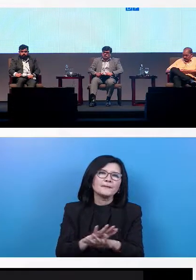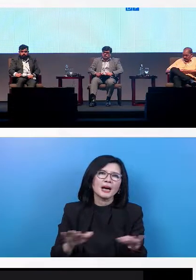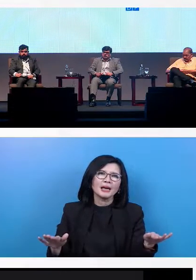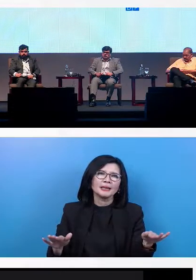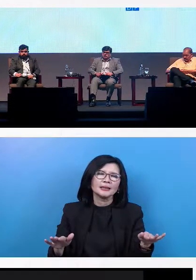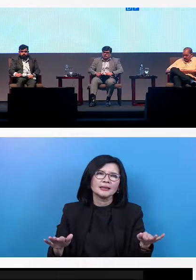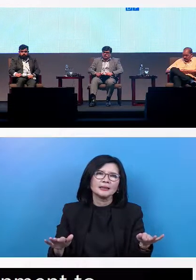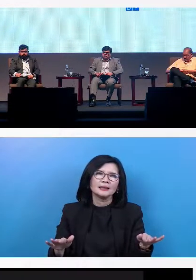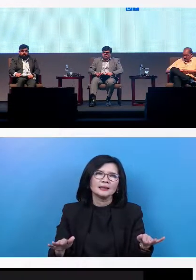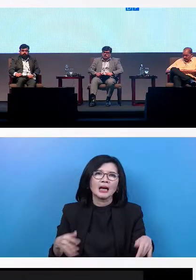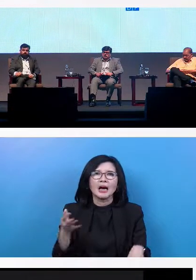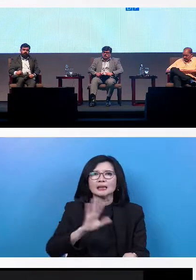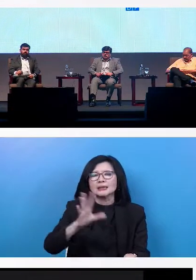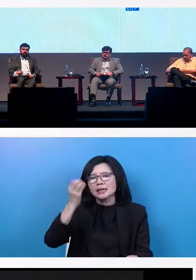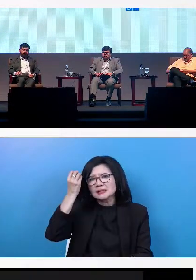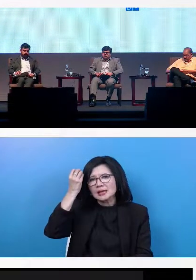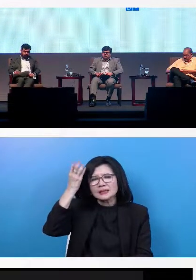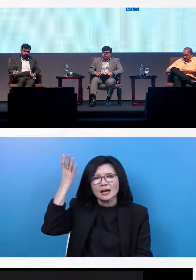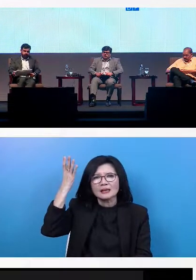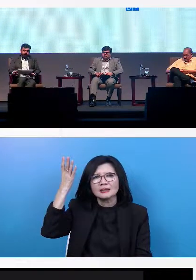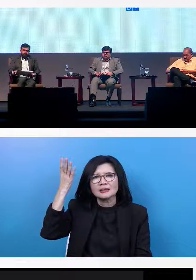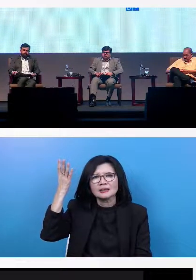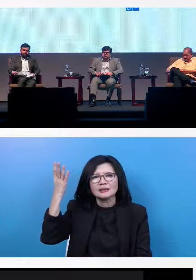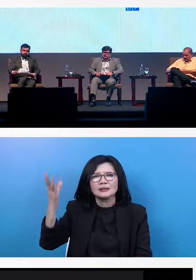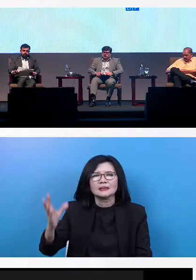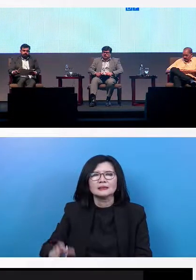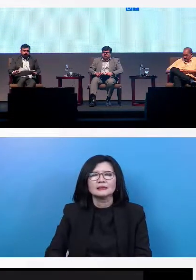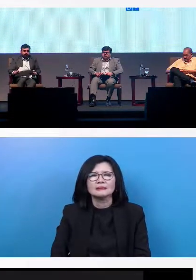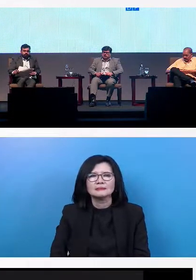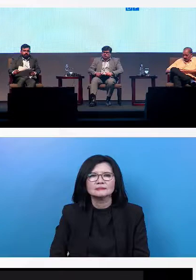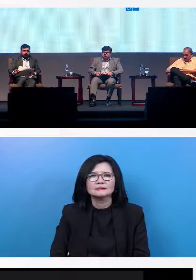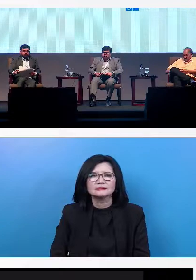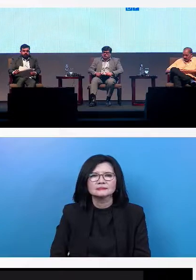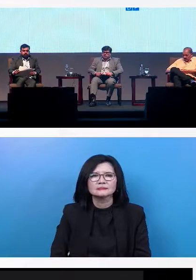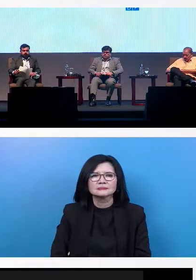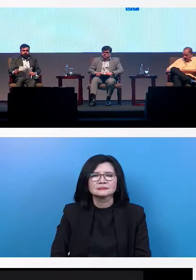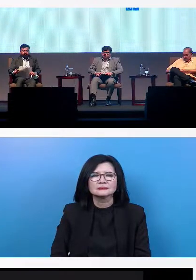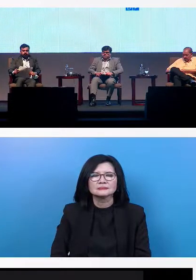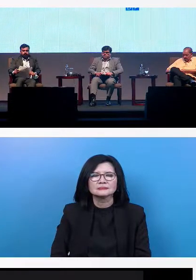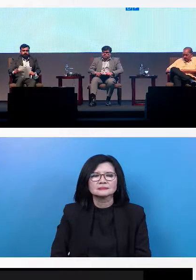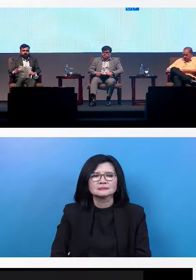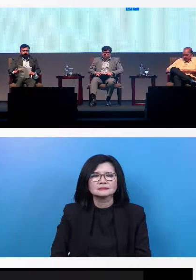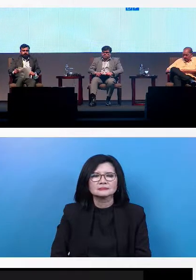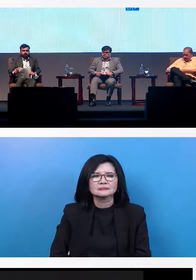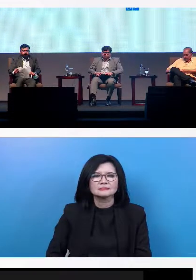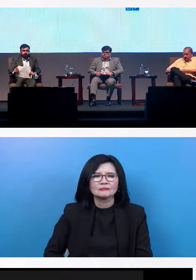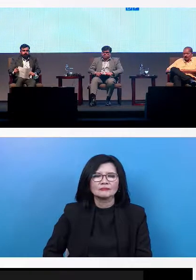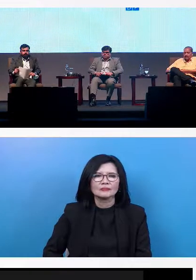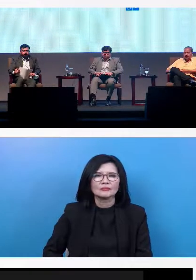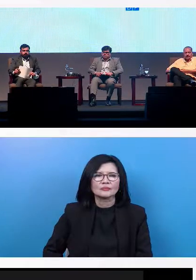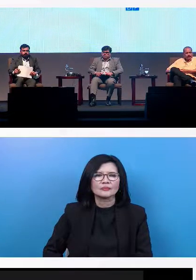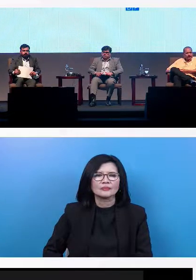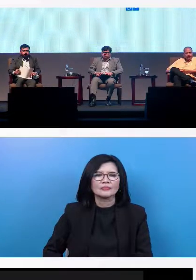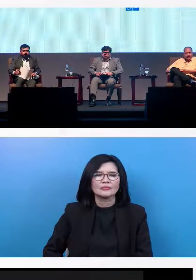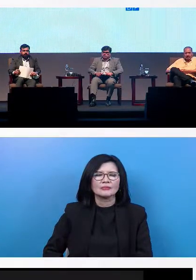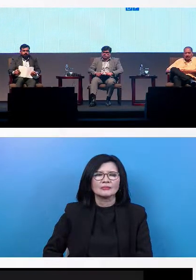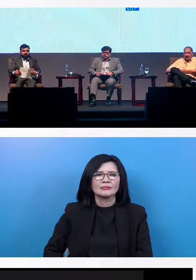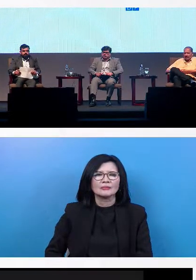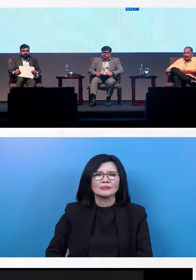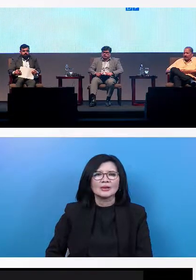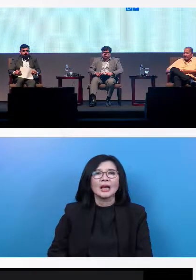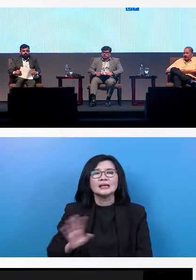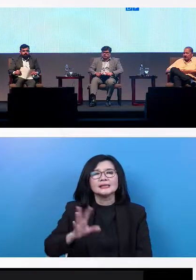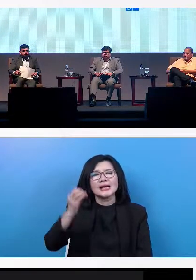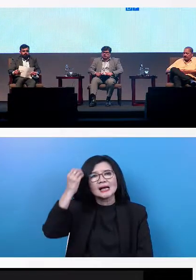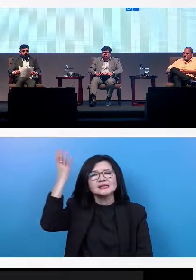that she was in the speaker panel. But as soon as they did, the Canadian government did a total flip and said, "Well, who's invited her? And this